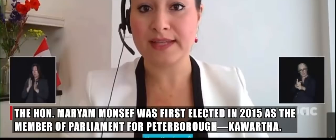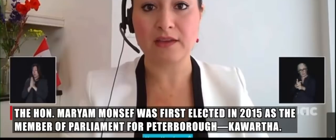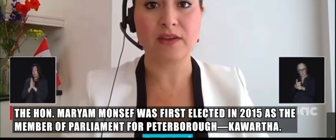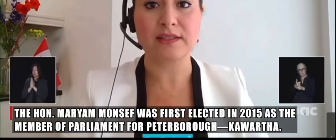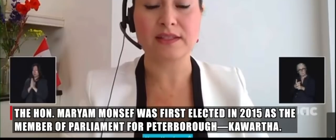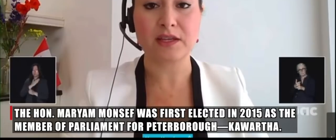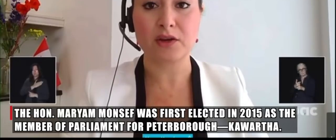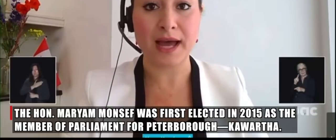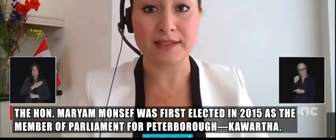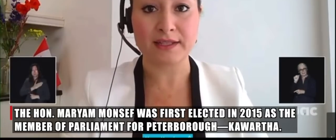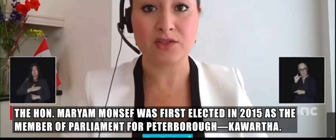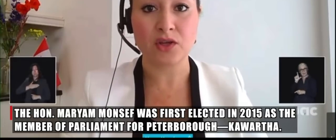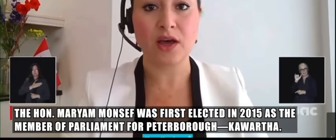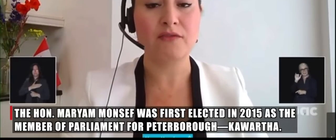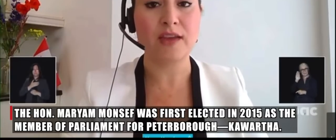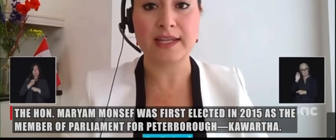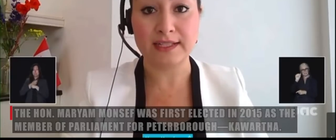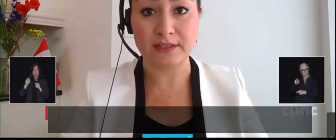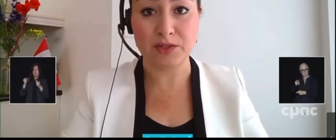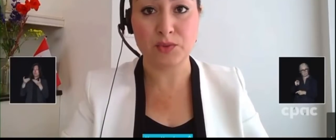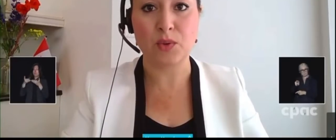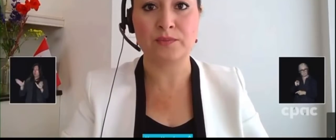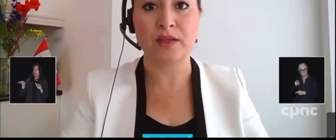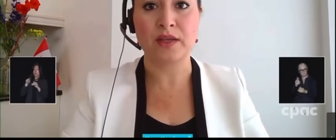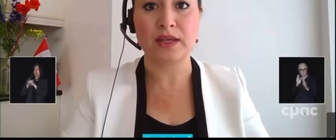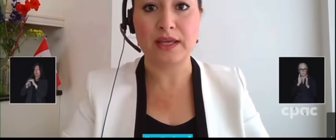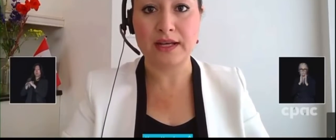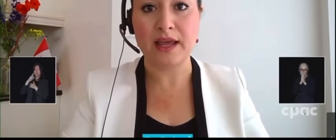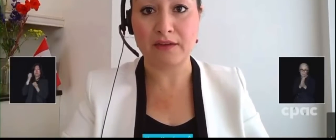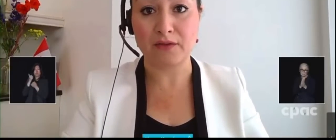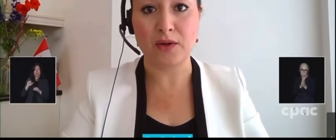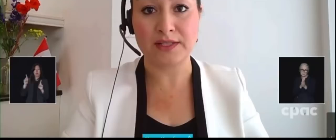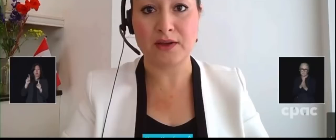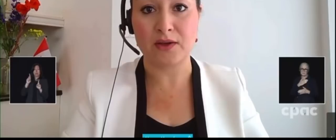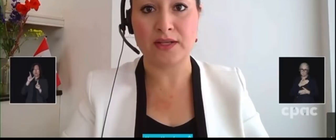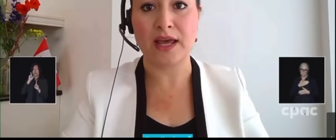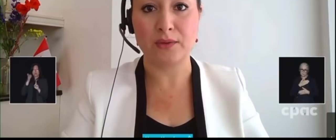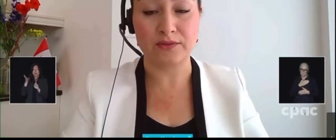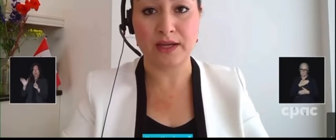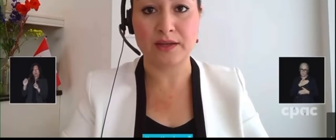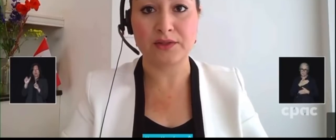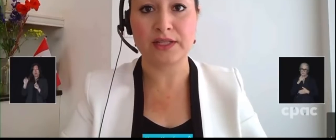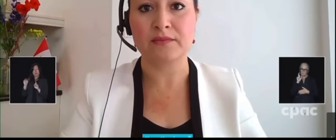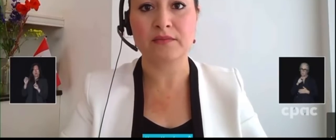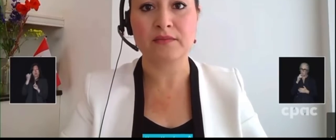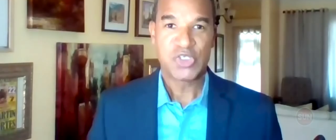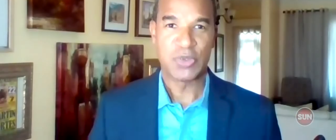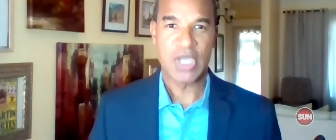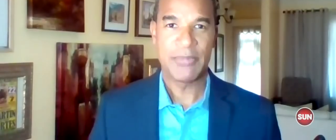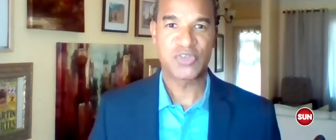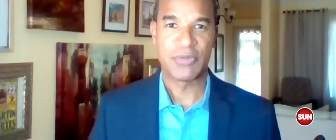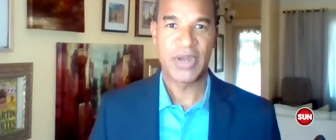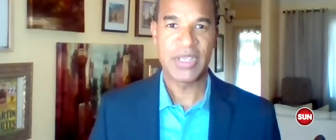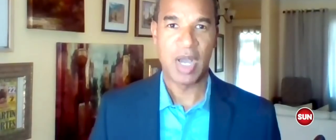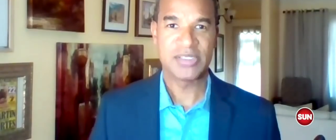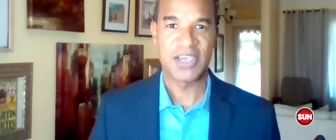ensure the safe and secure passage of any individual in Afghanistan out of the country. So those